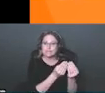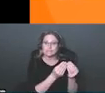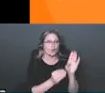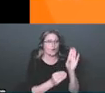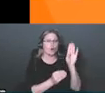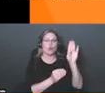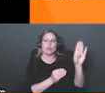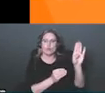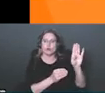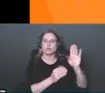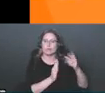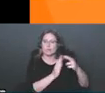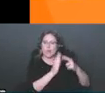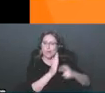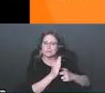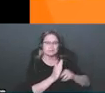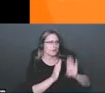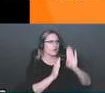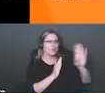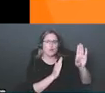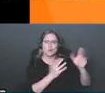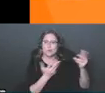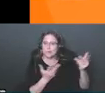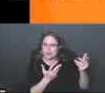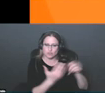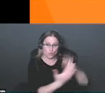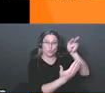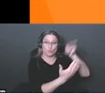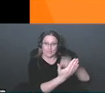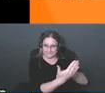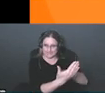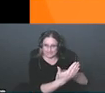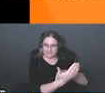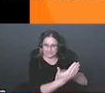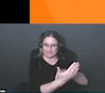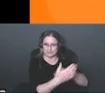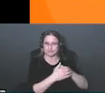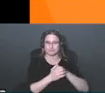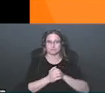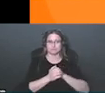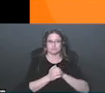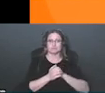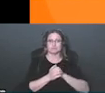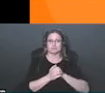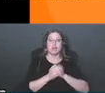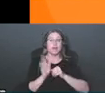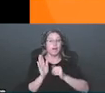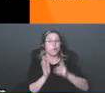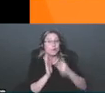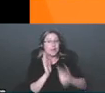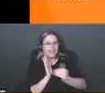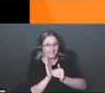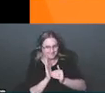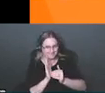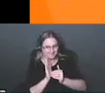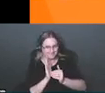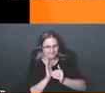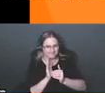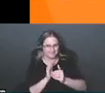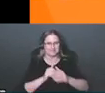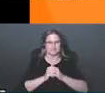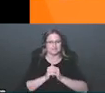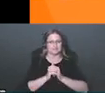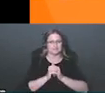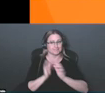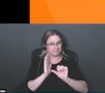bureaucratic they are or not. So you're going to read the RFP or the grant call, and then you're going to read it again. So